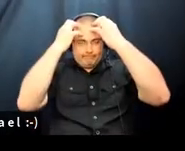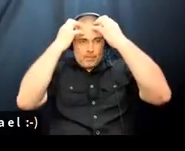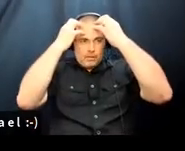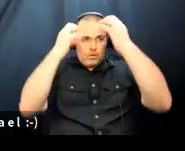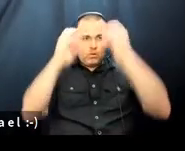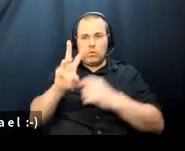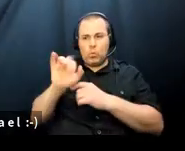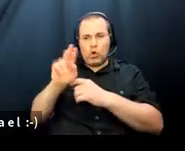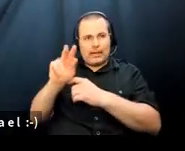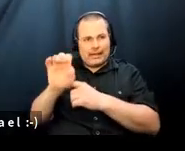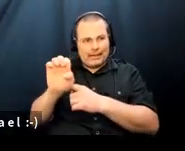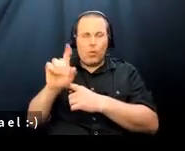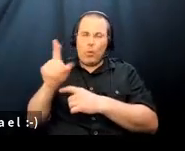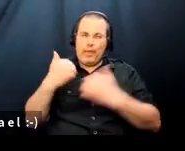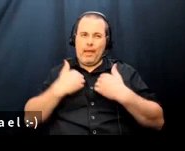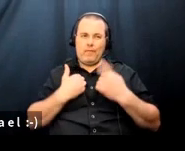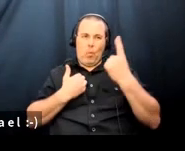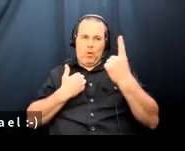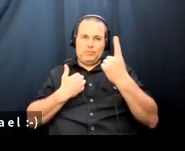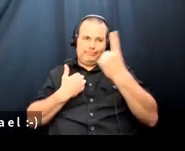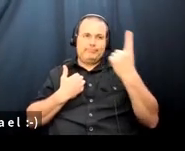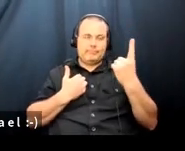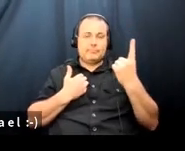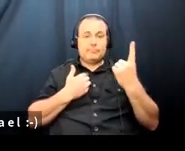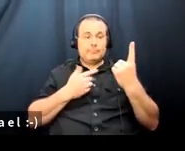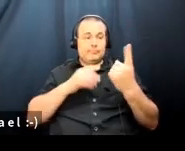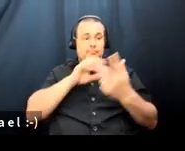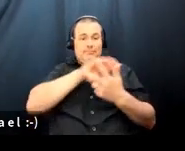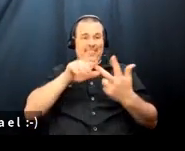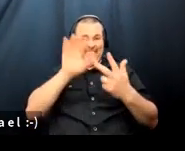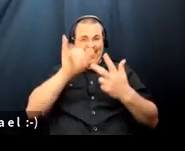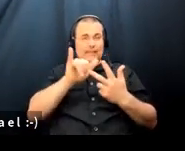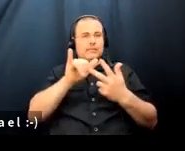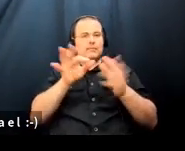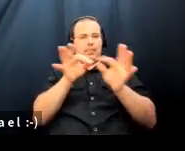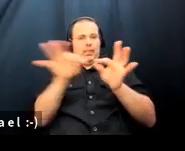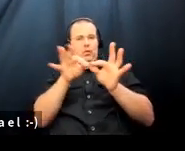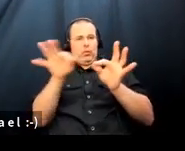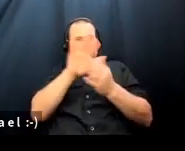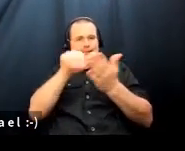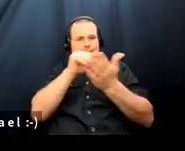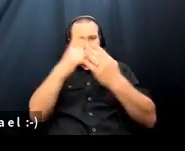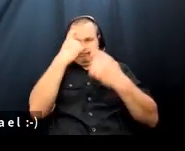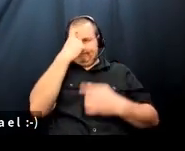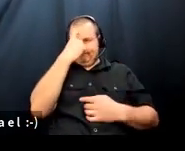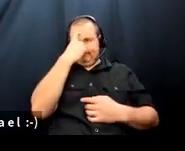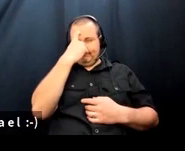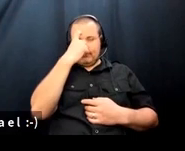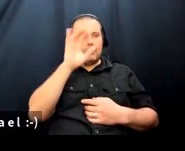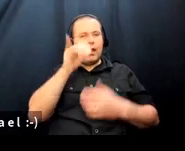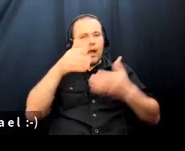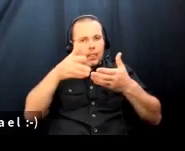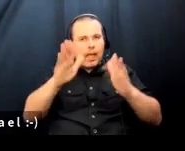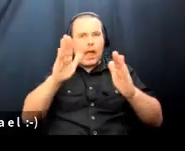side of the brain. These are the language centers of the brain. They're the parts of the brain that allow you to